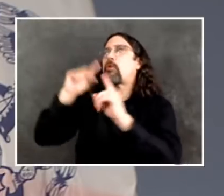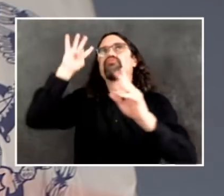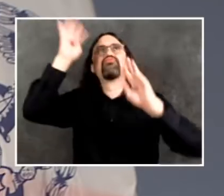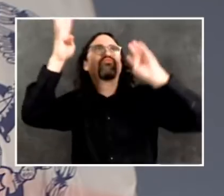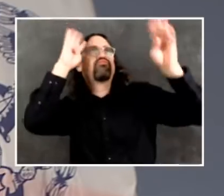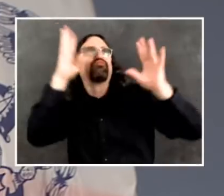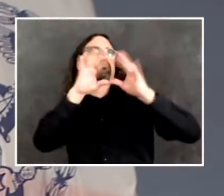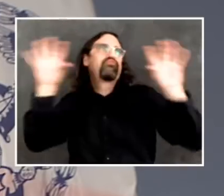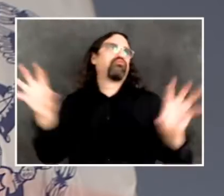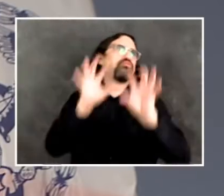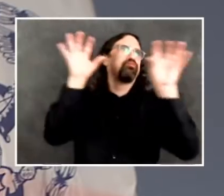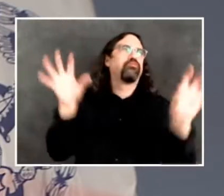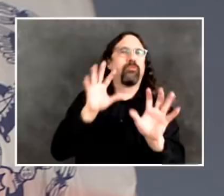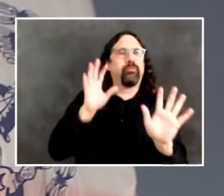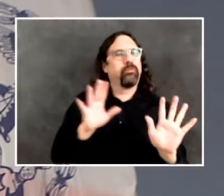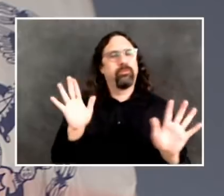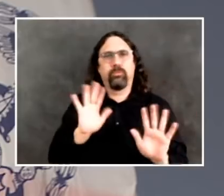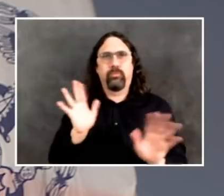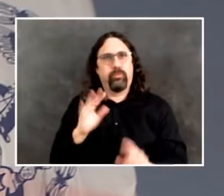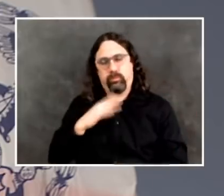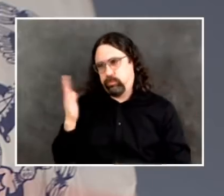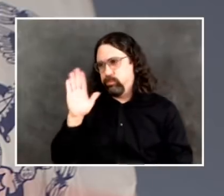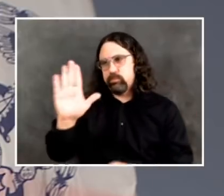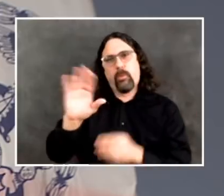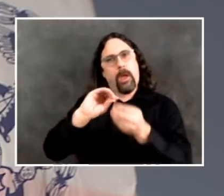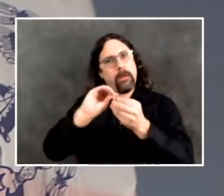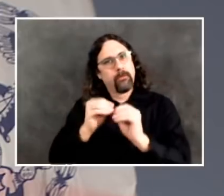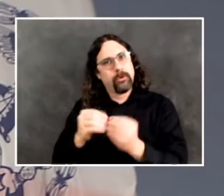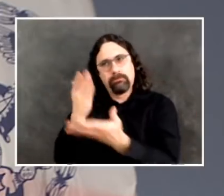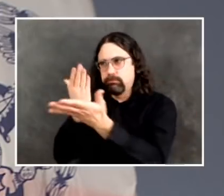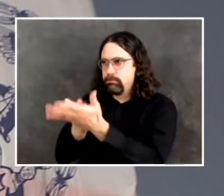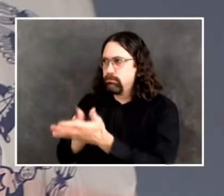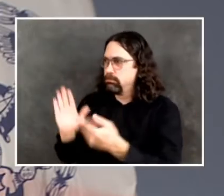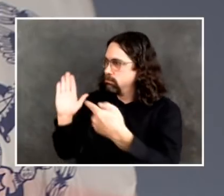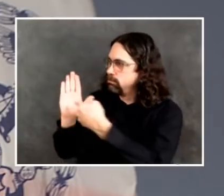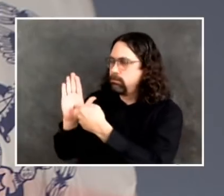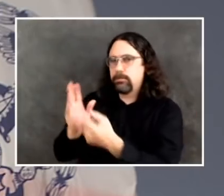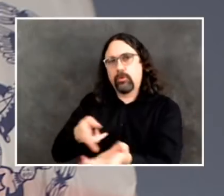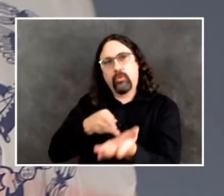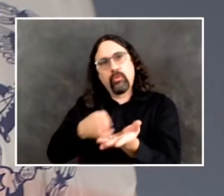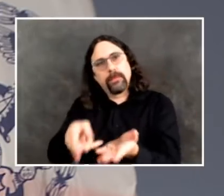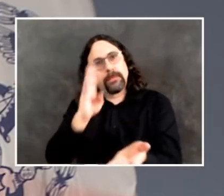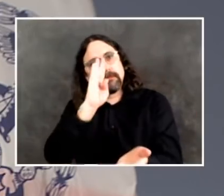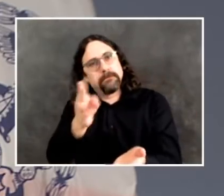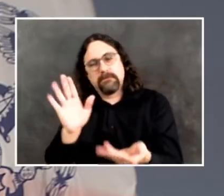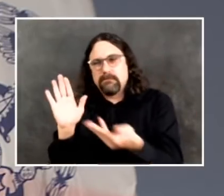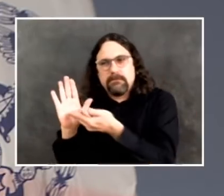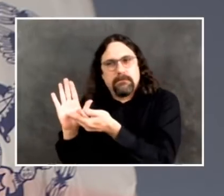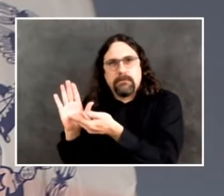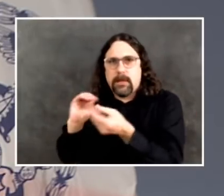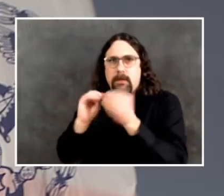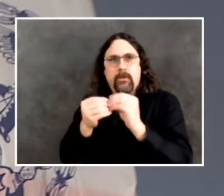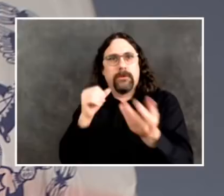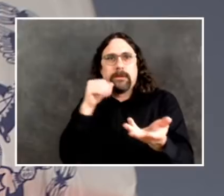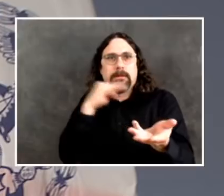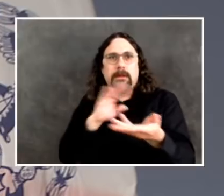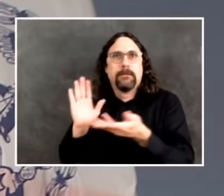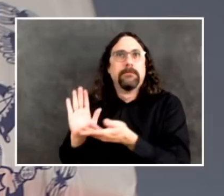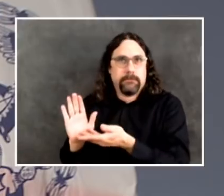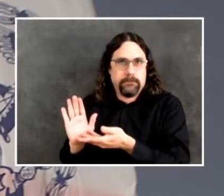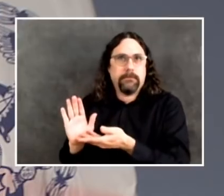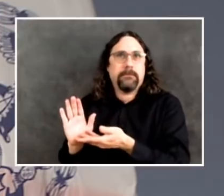very sadly, that the coronavirus is alive and well and living in New York City. It's quite clear